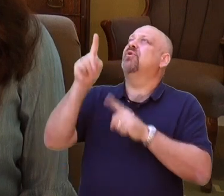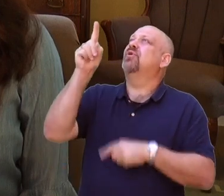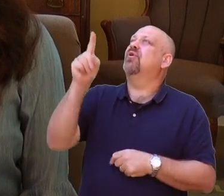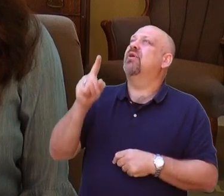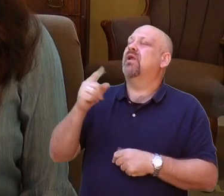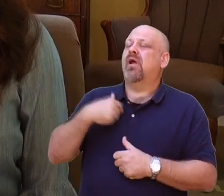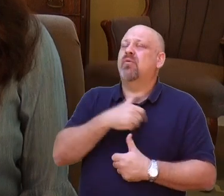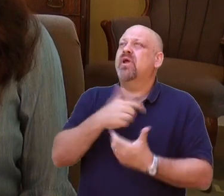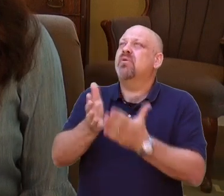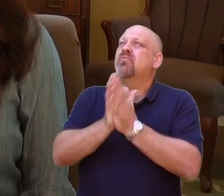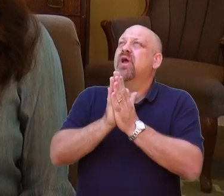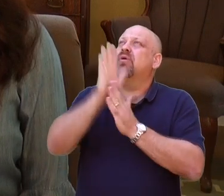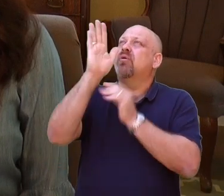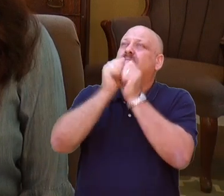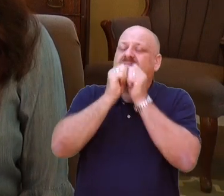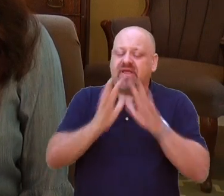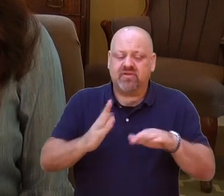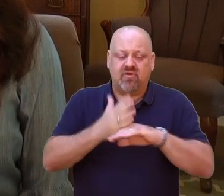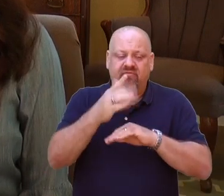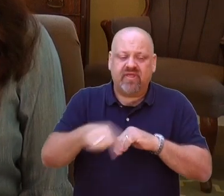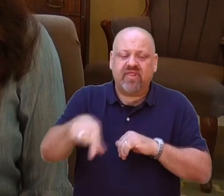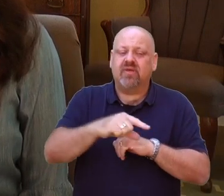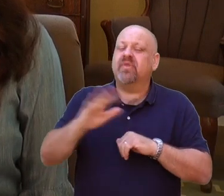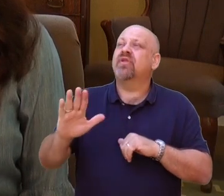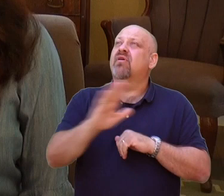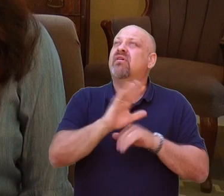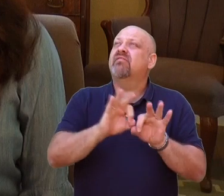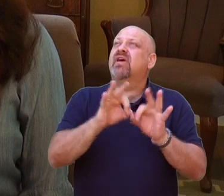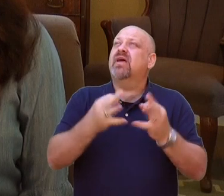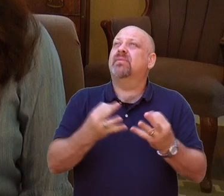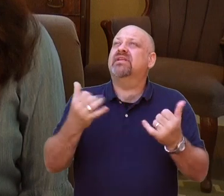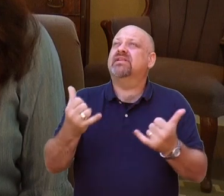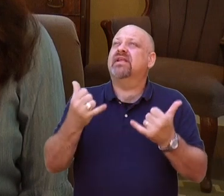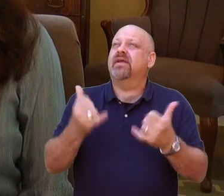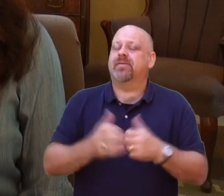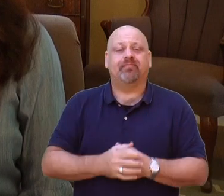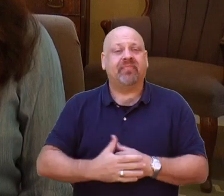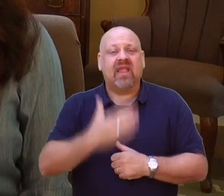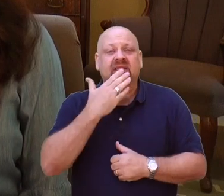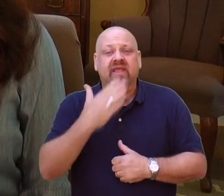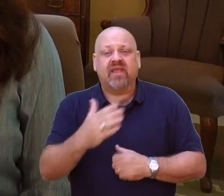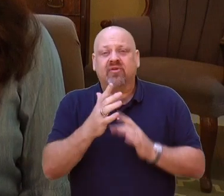light and a beacon in this world, Lord God, to draw many